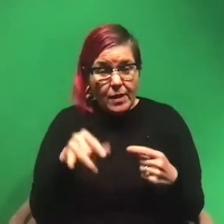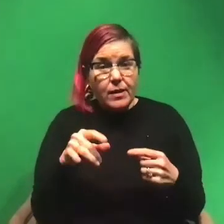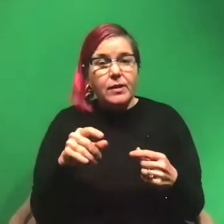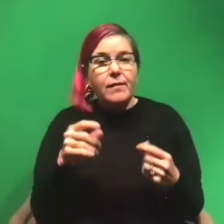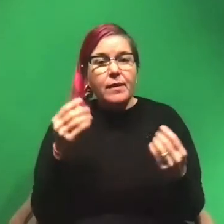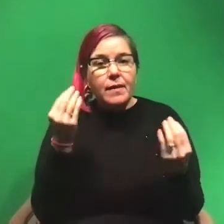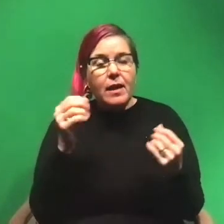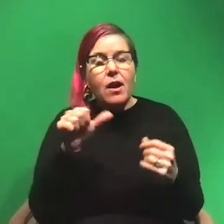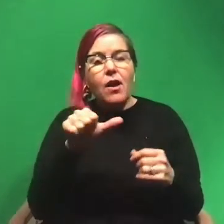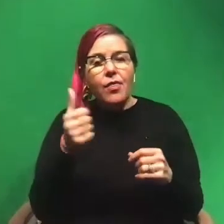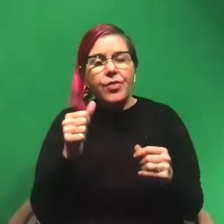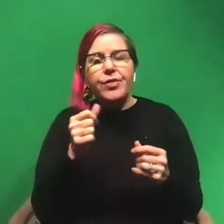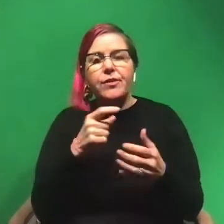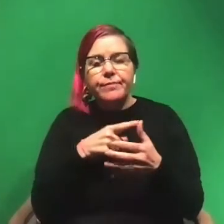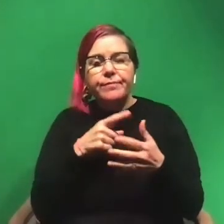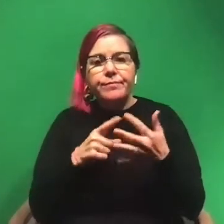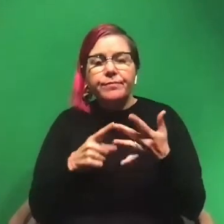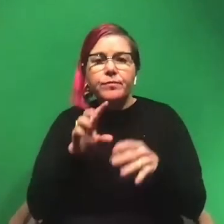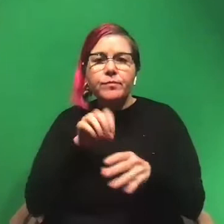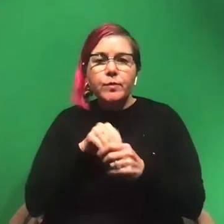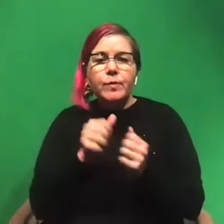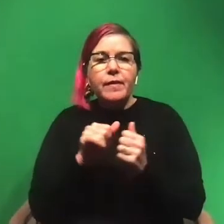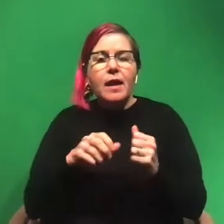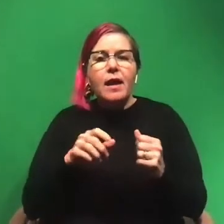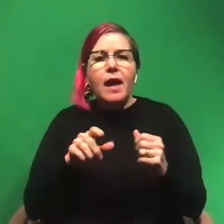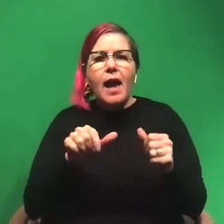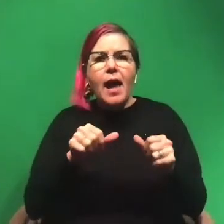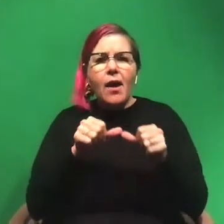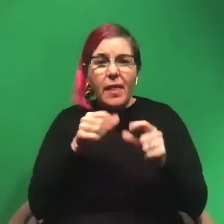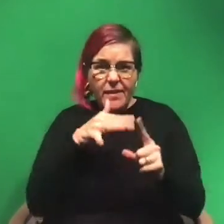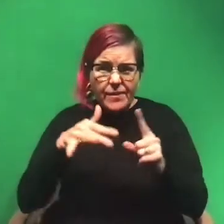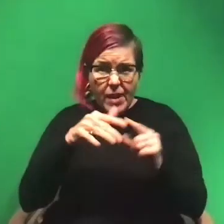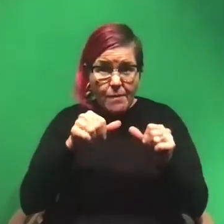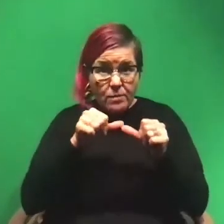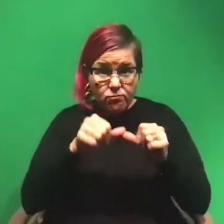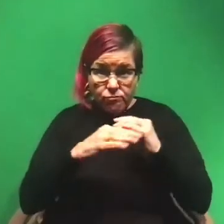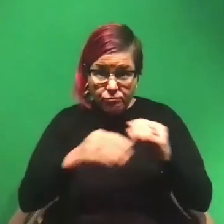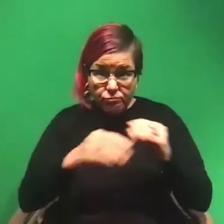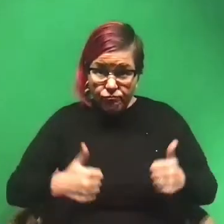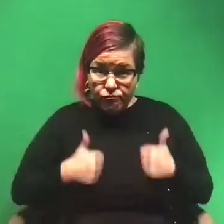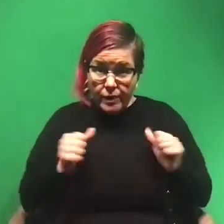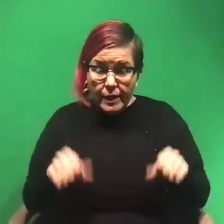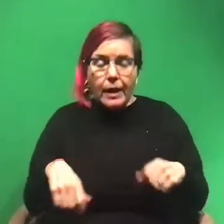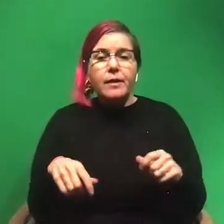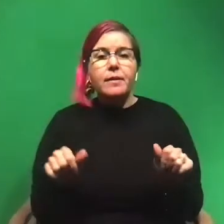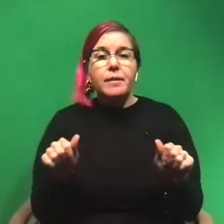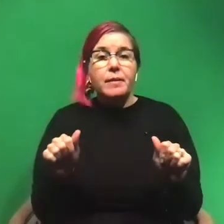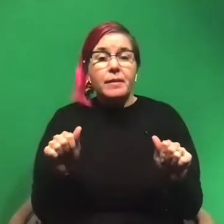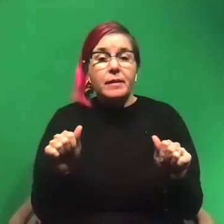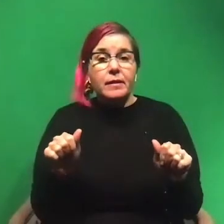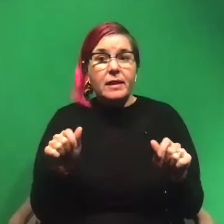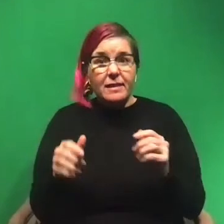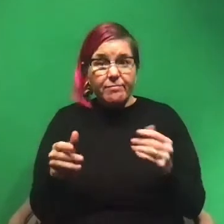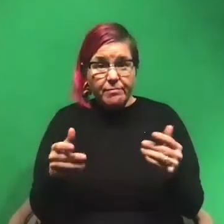extrinsic factors that come with it. How stable is in the environment? How successful is the virus at finding its target